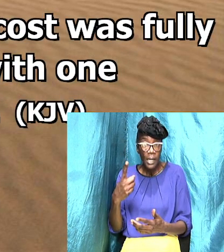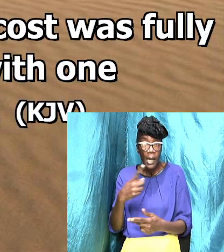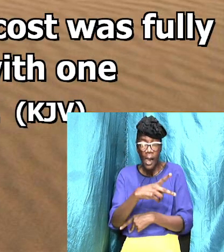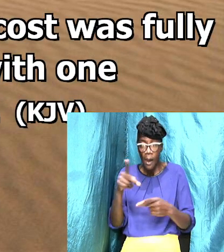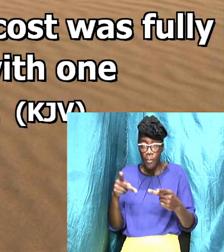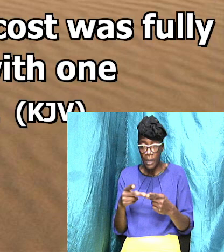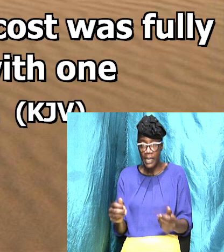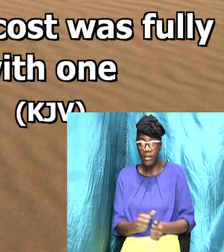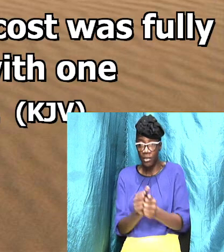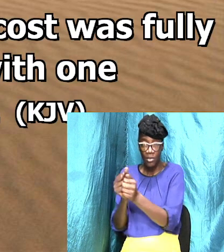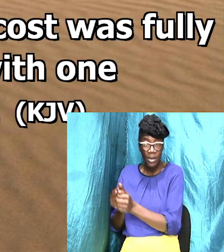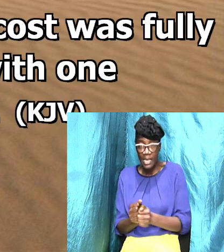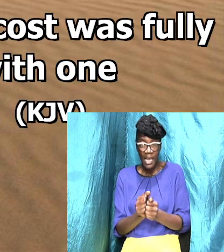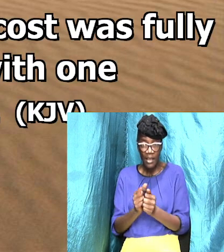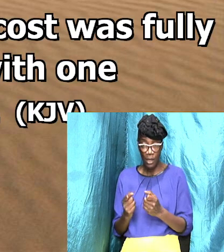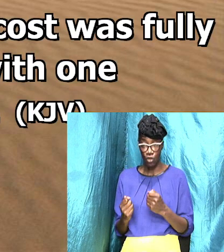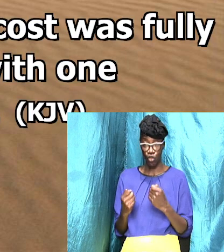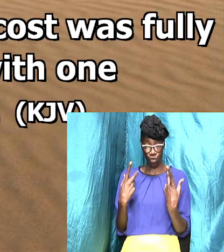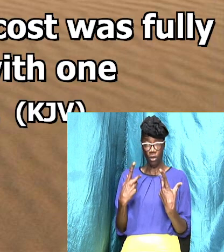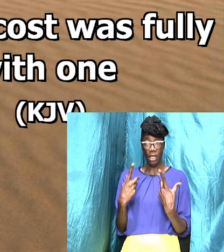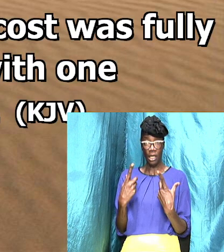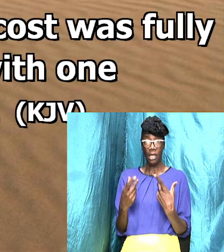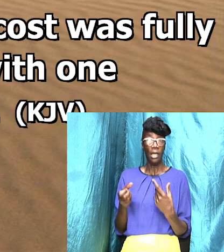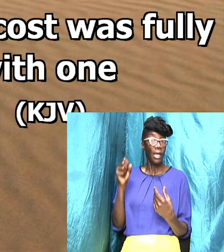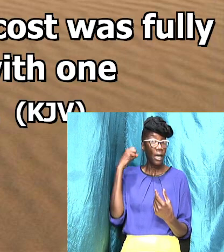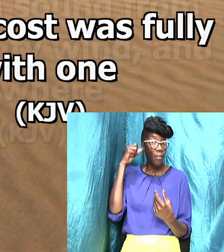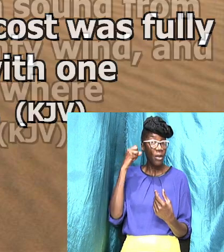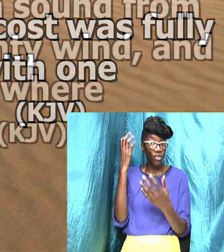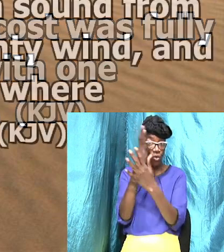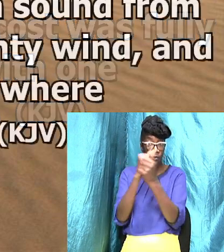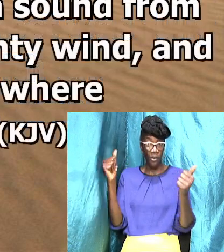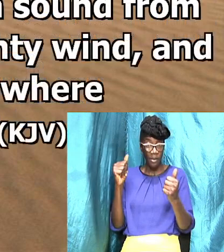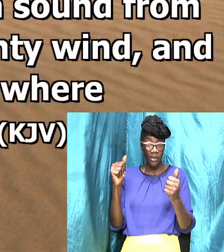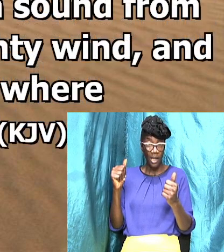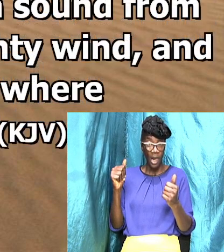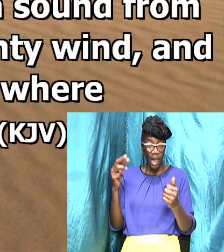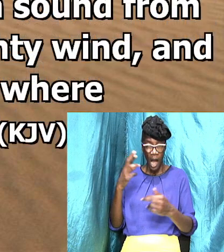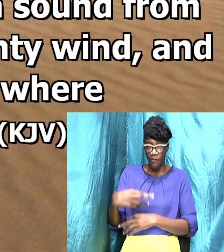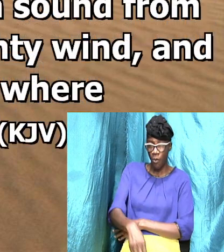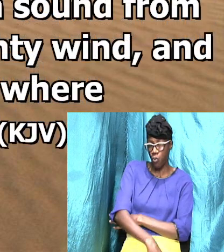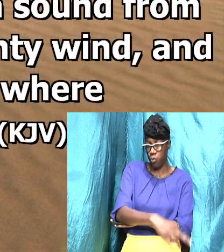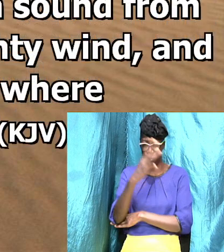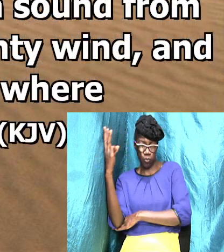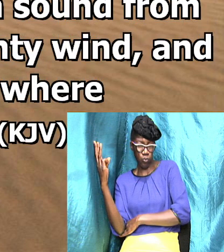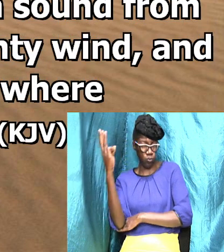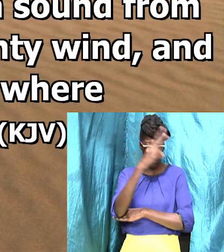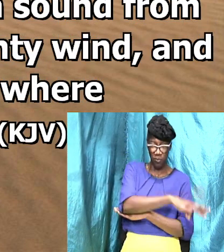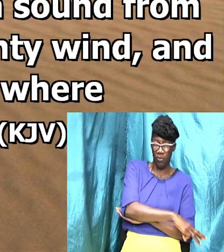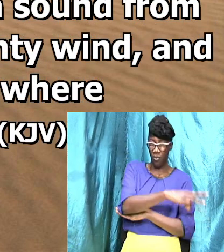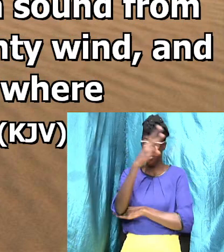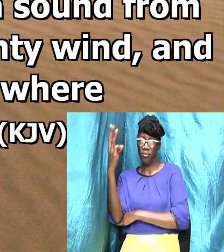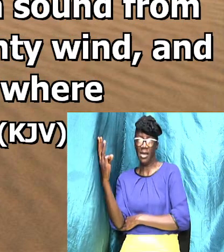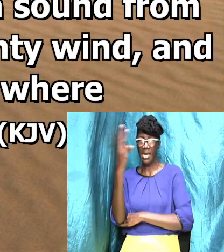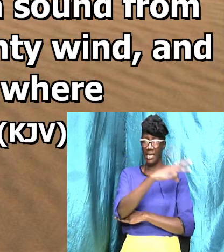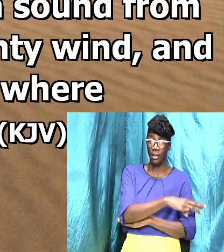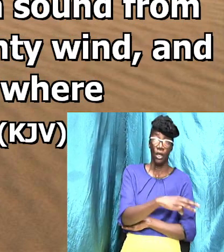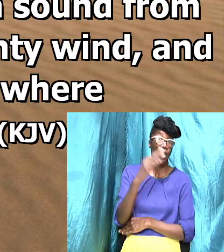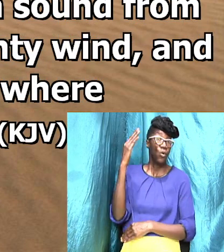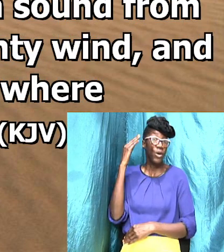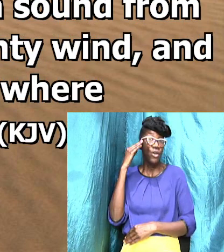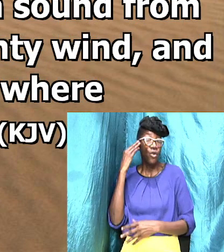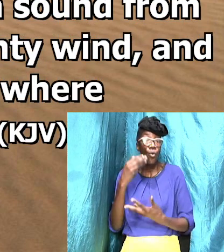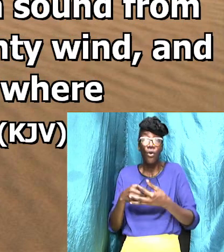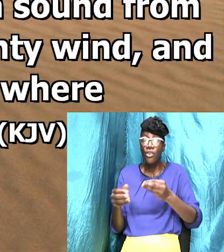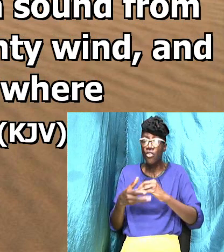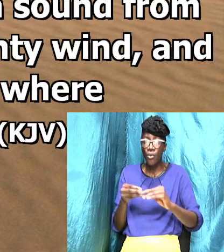place. And suddenly there came a sound from heaven as of a rushing mighty wind. And we know the story. They